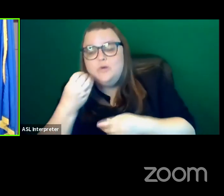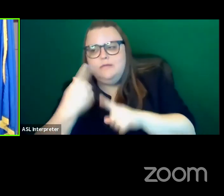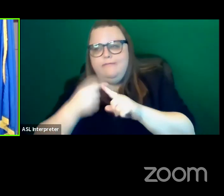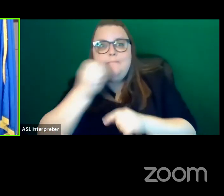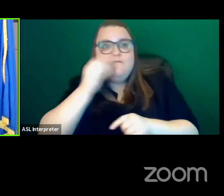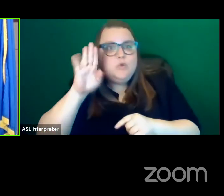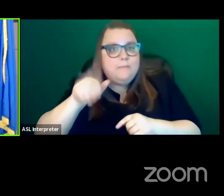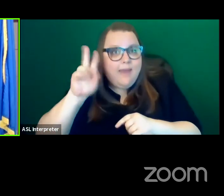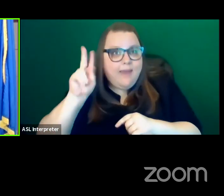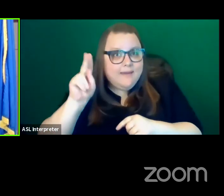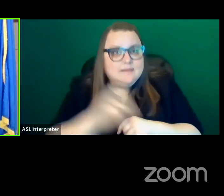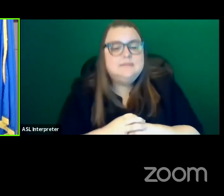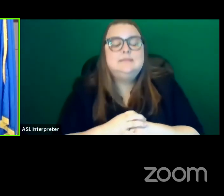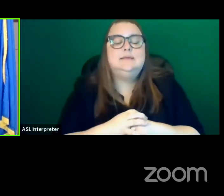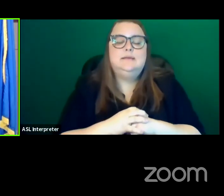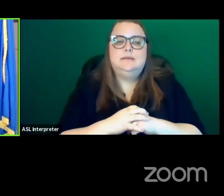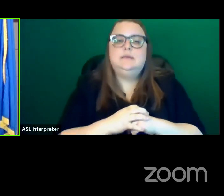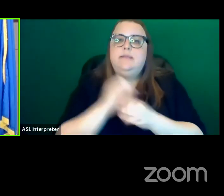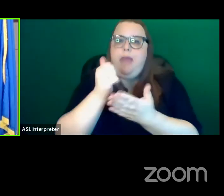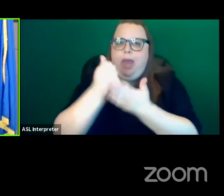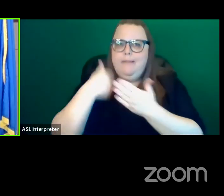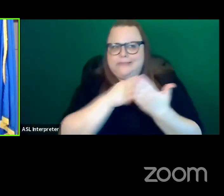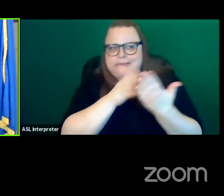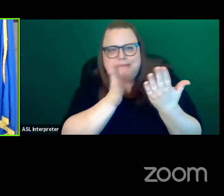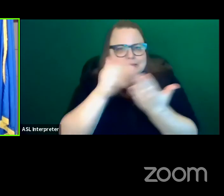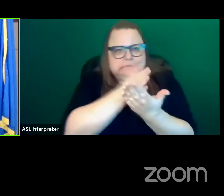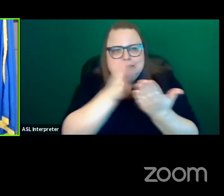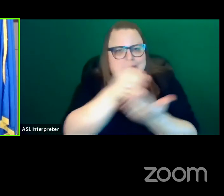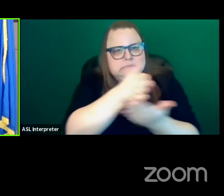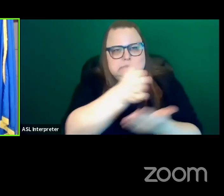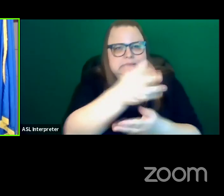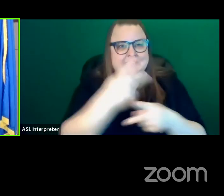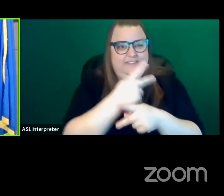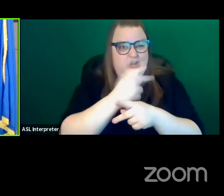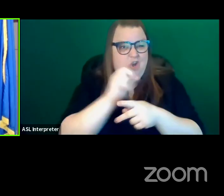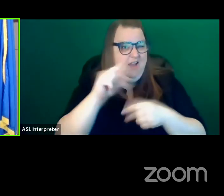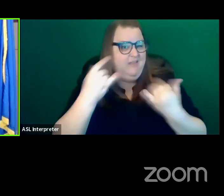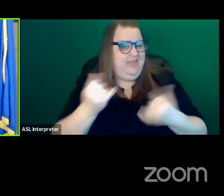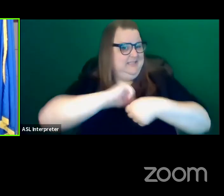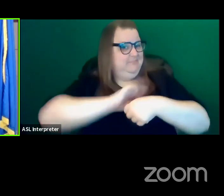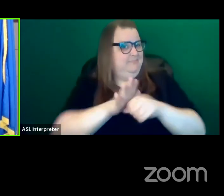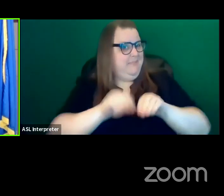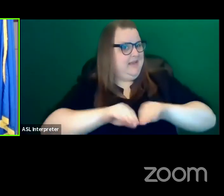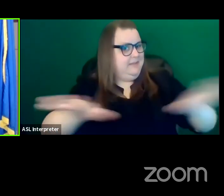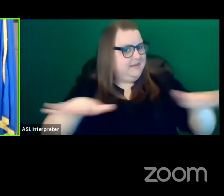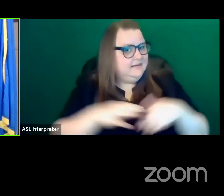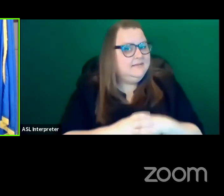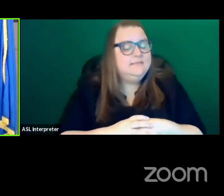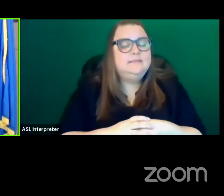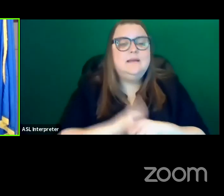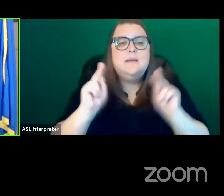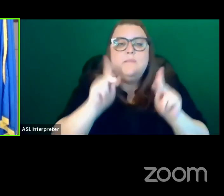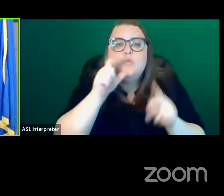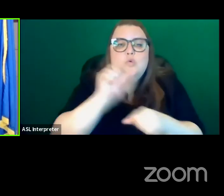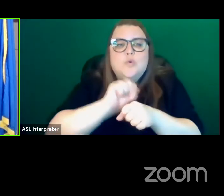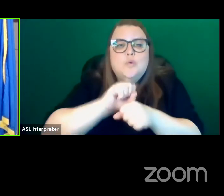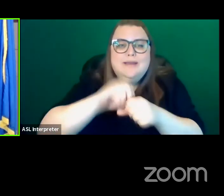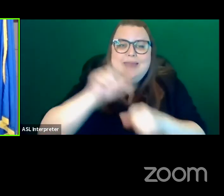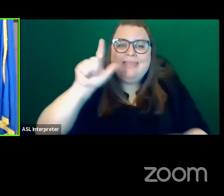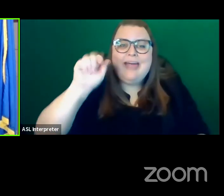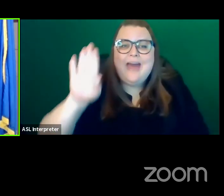agencies, and in helping us navigate our way through this pandemic. The lab staffers, all the frontline workers, whether they're